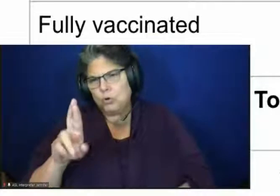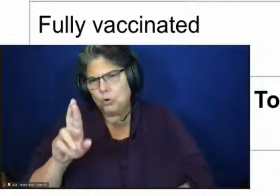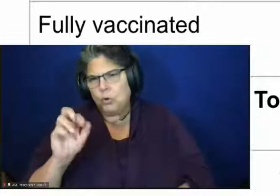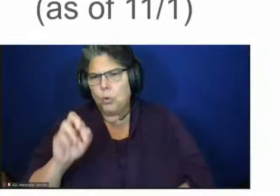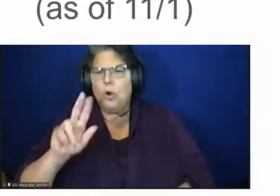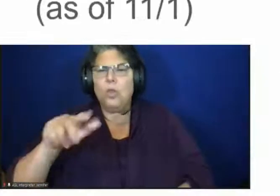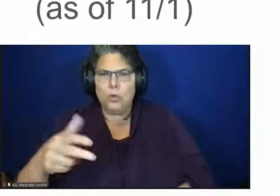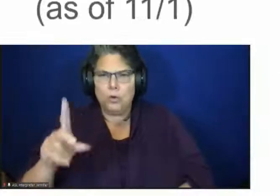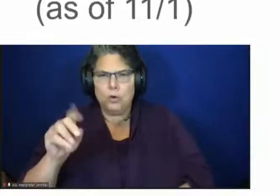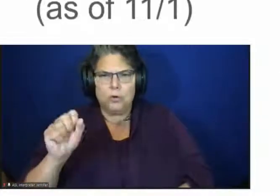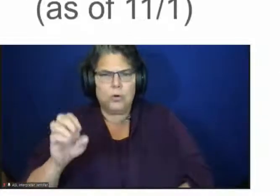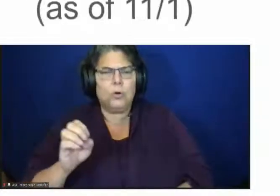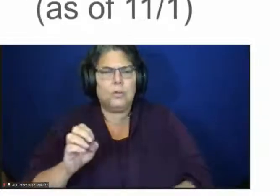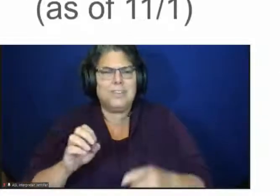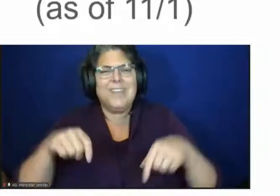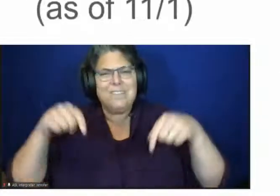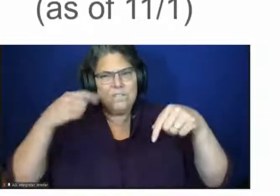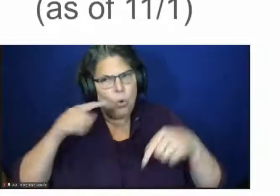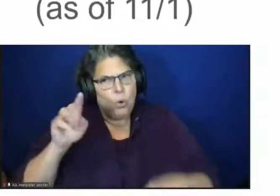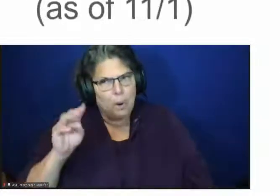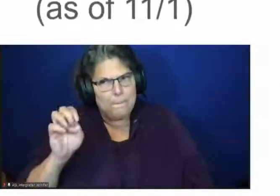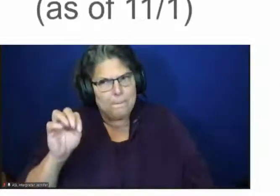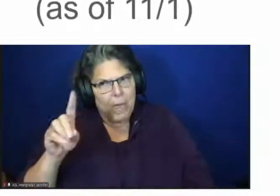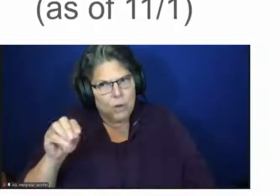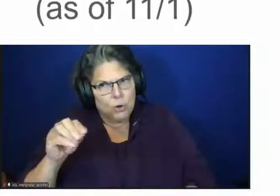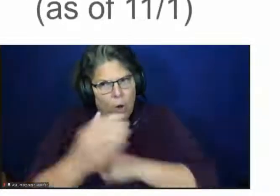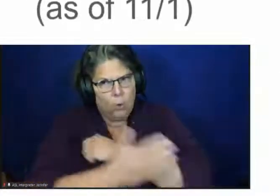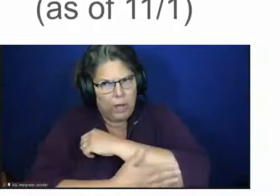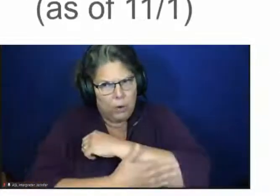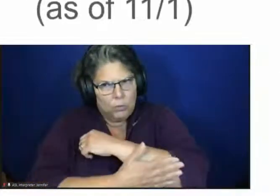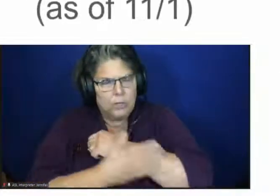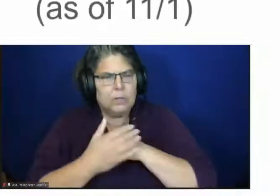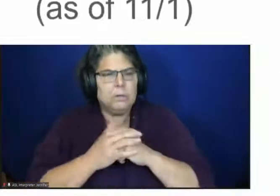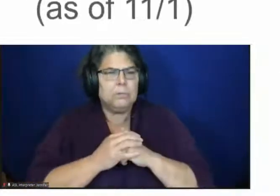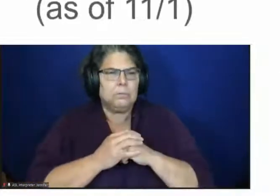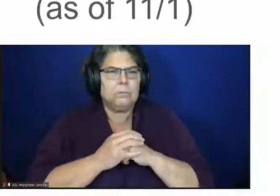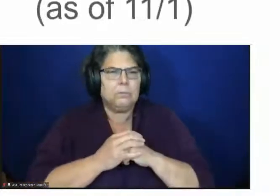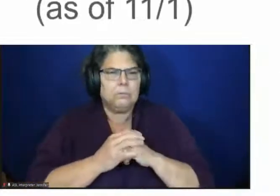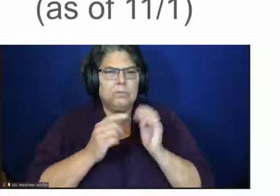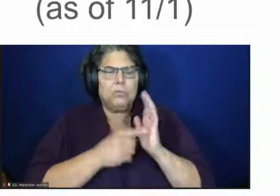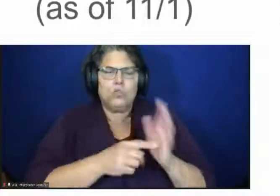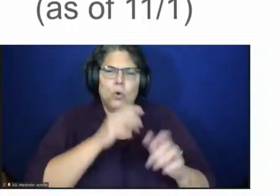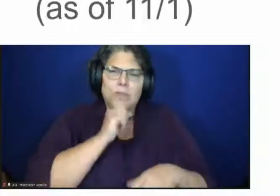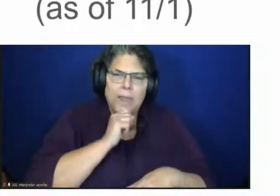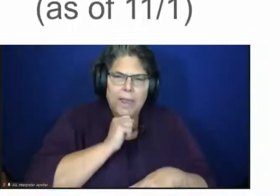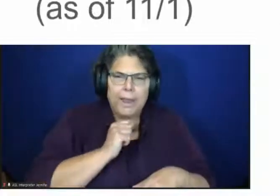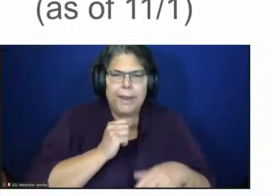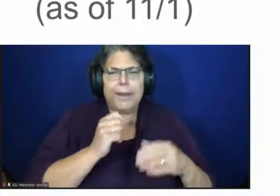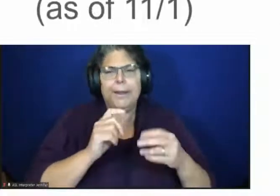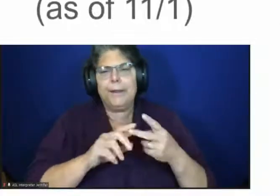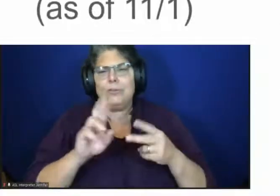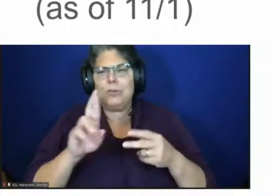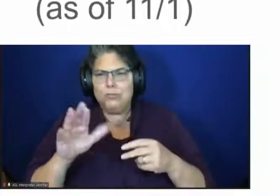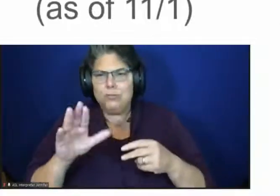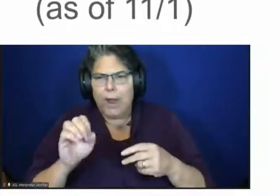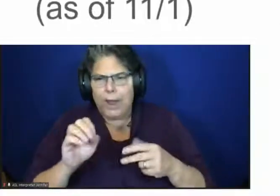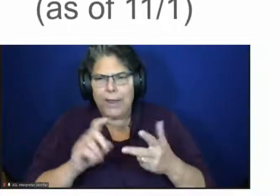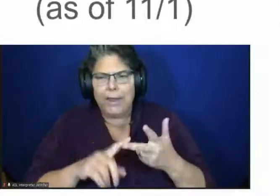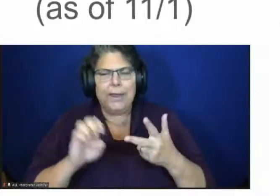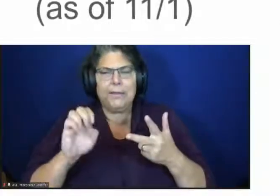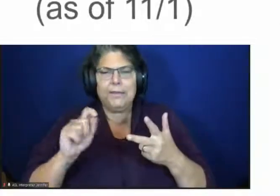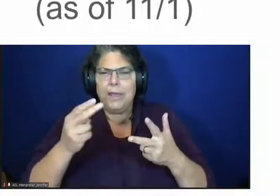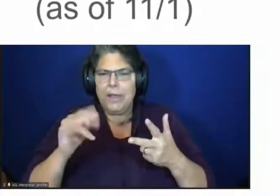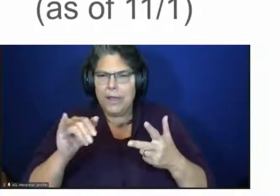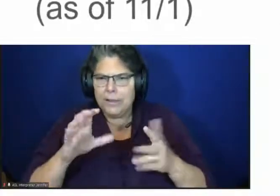next slide, in this county. And this shows it by age group and race and ethnicity. And I'm just going to